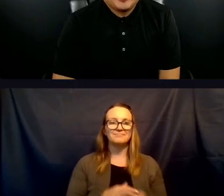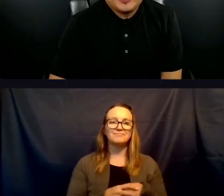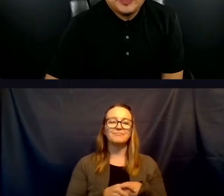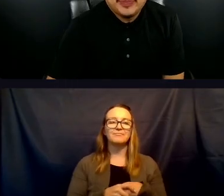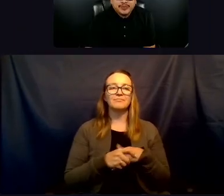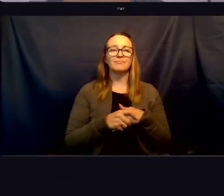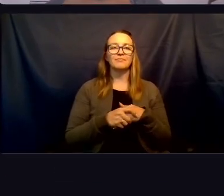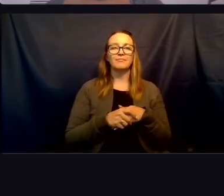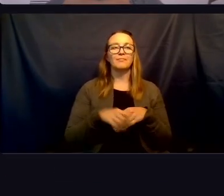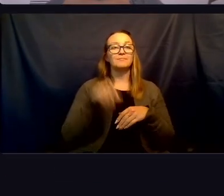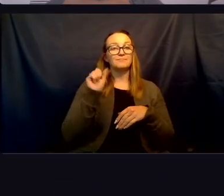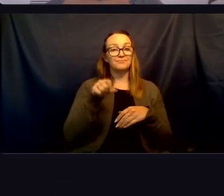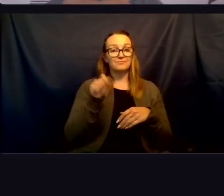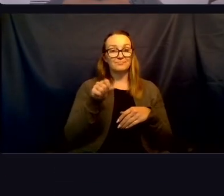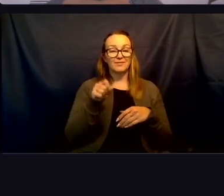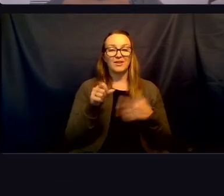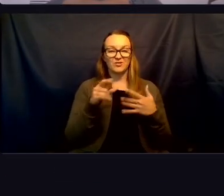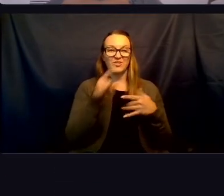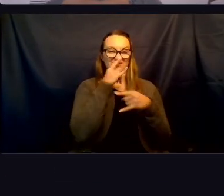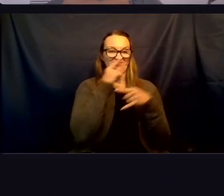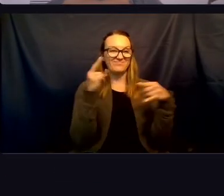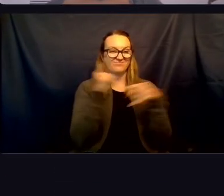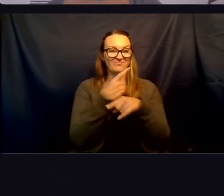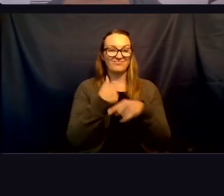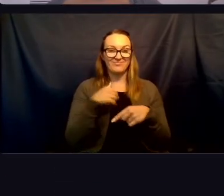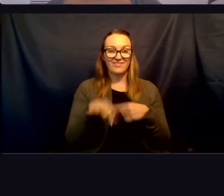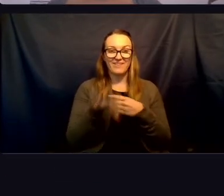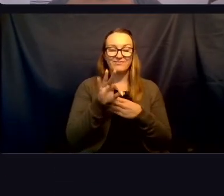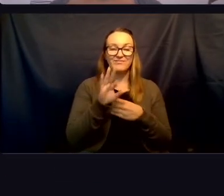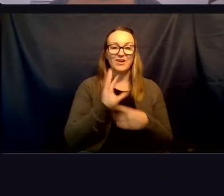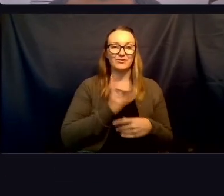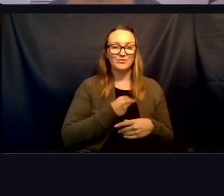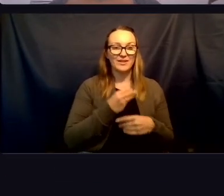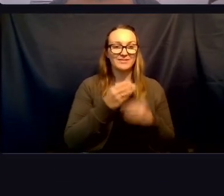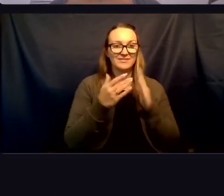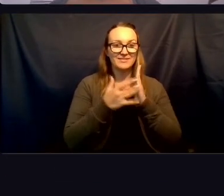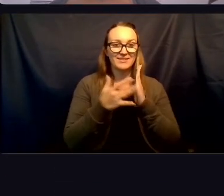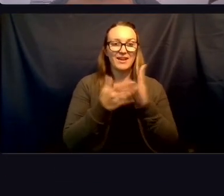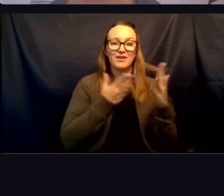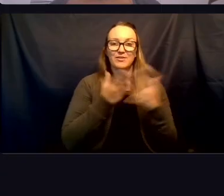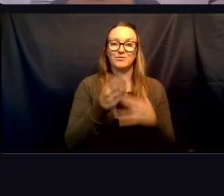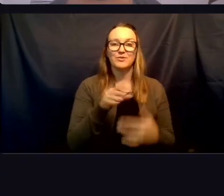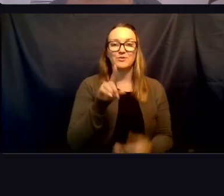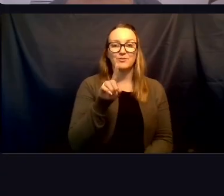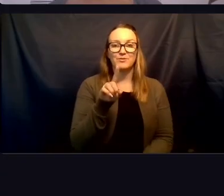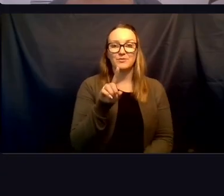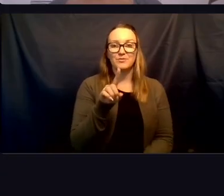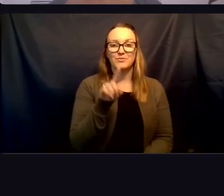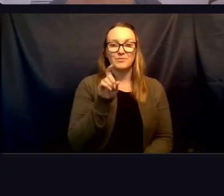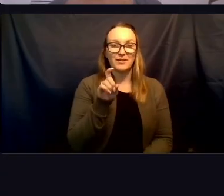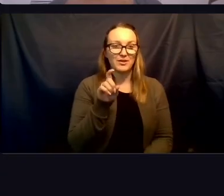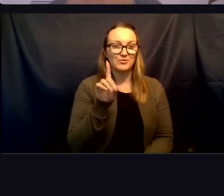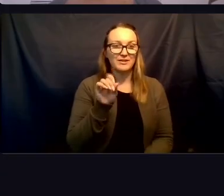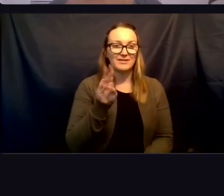I also discovered TransTech through 100 devs myself.